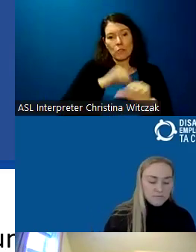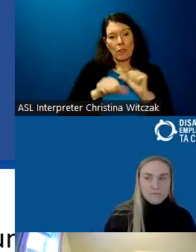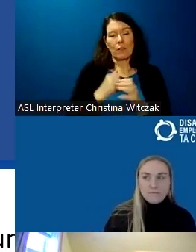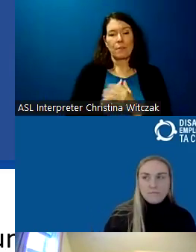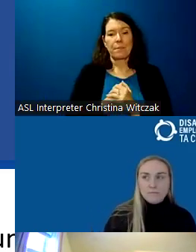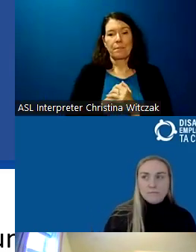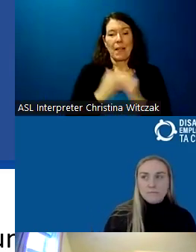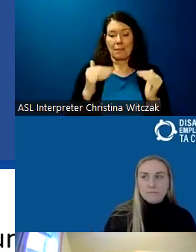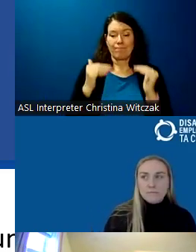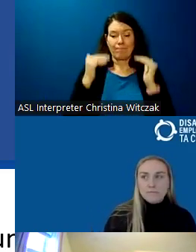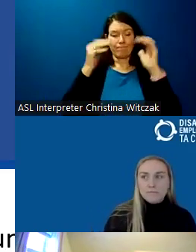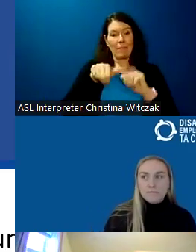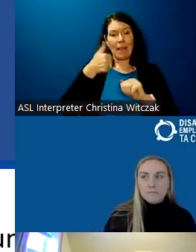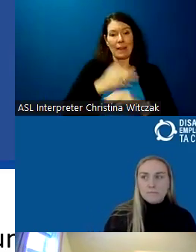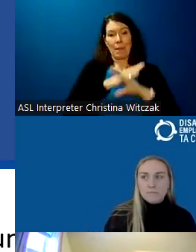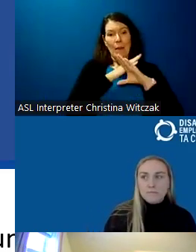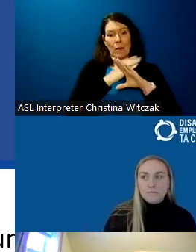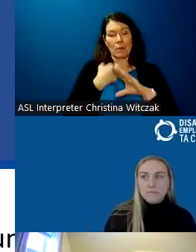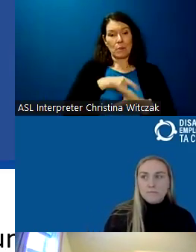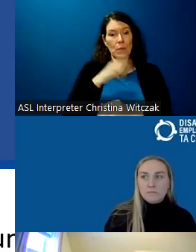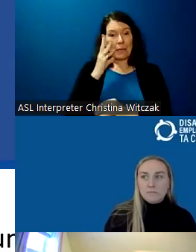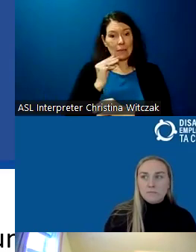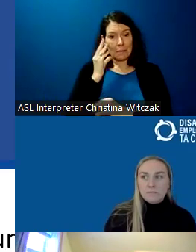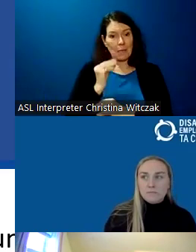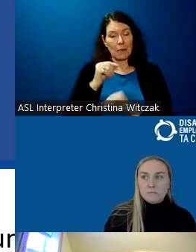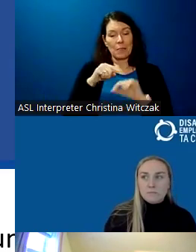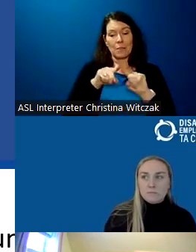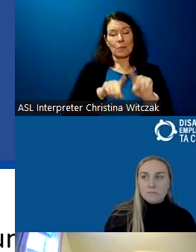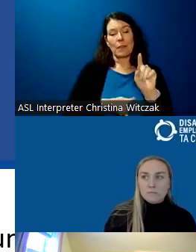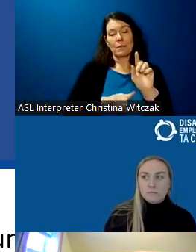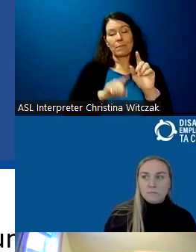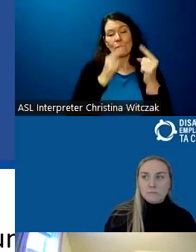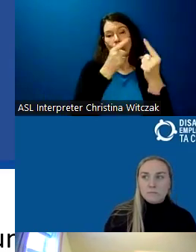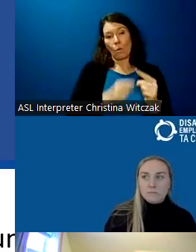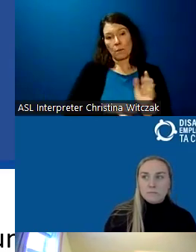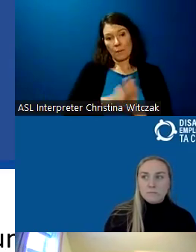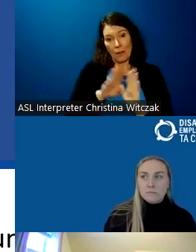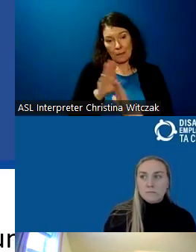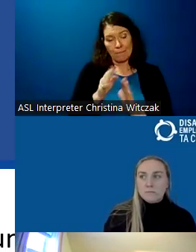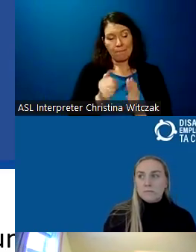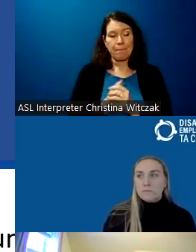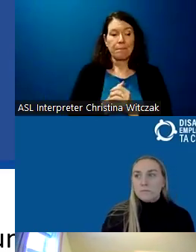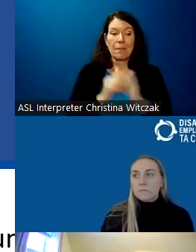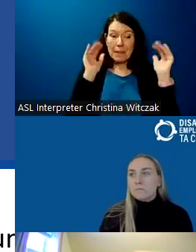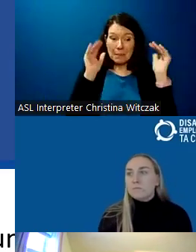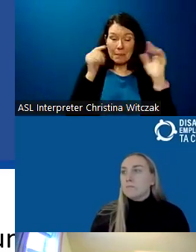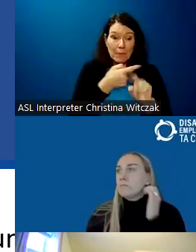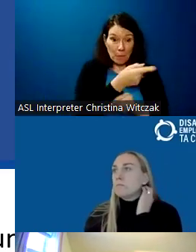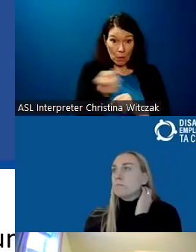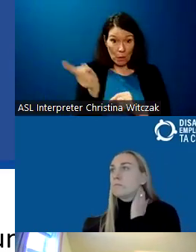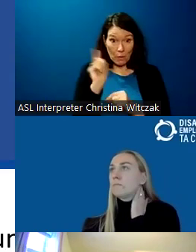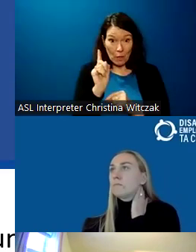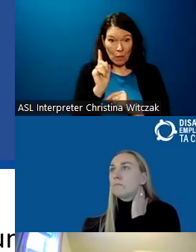be experiencing as we develop our goals. And what we expect from you, I think, is really